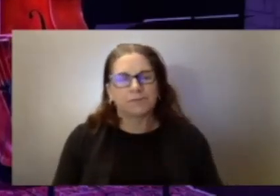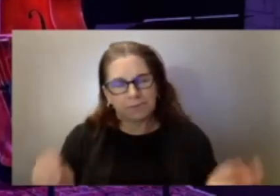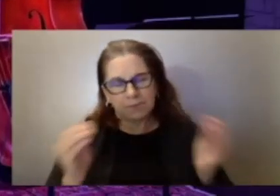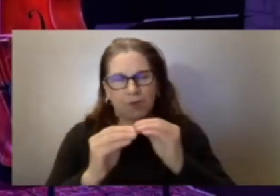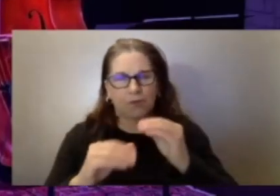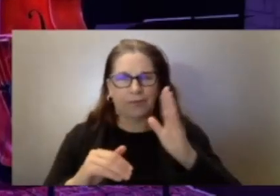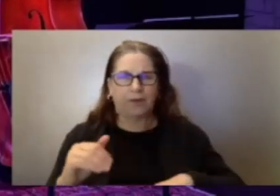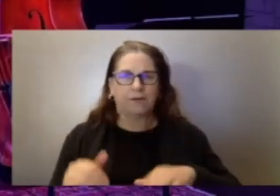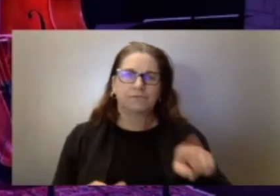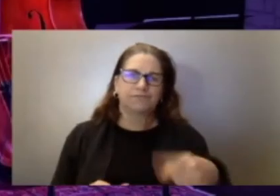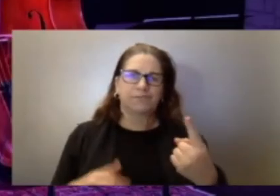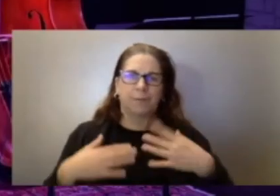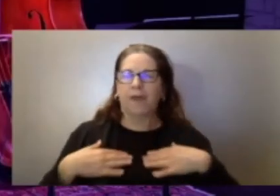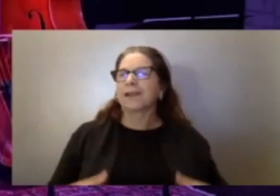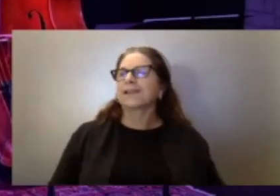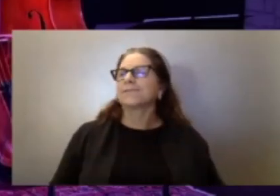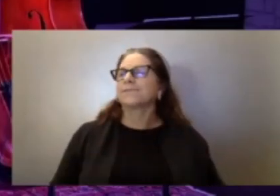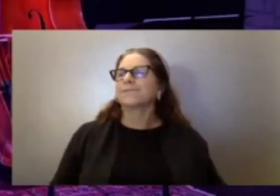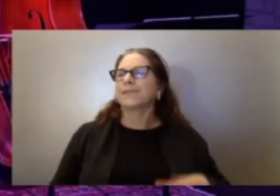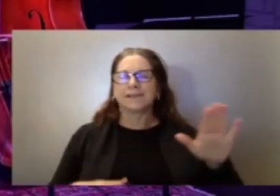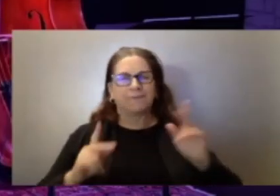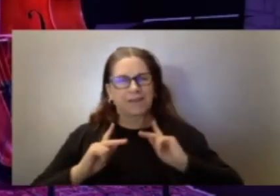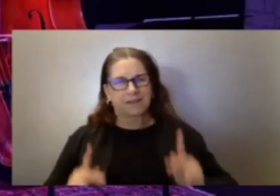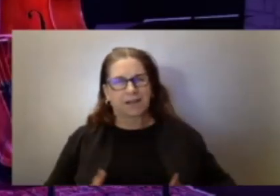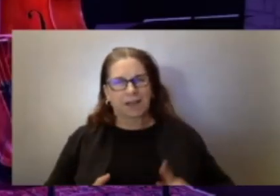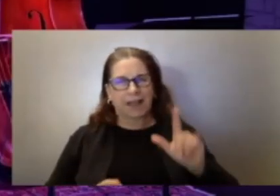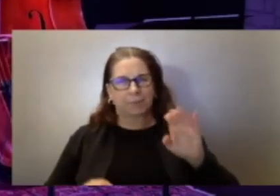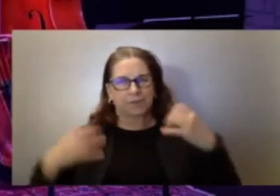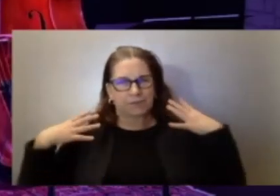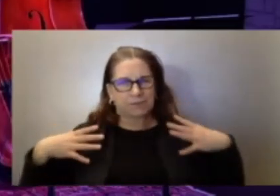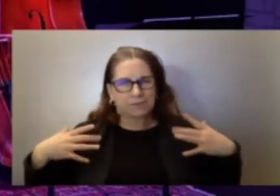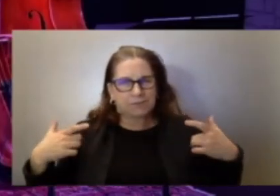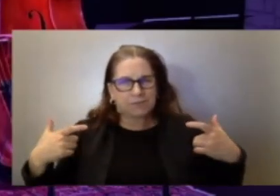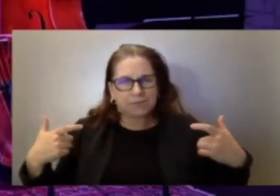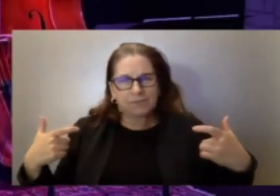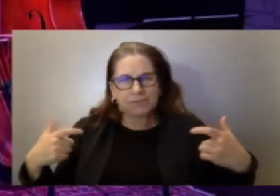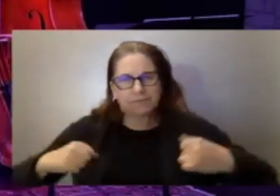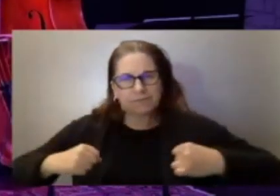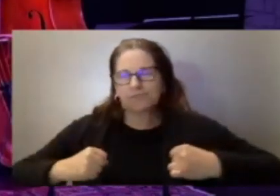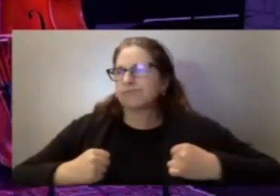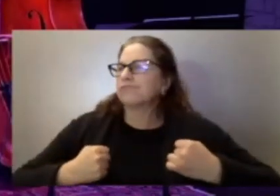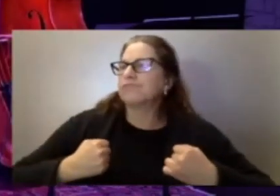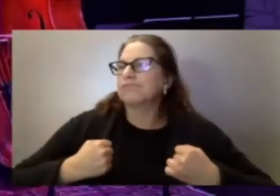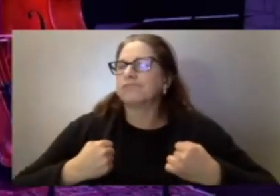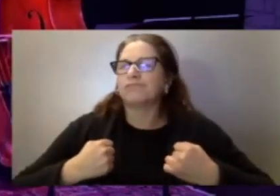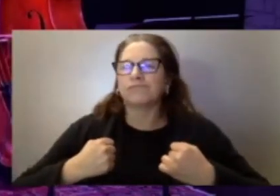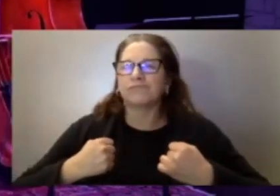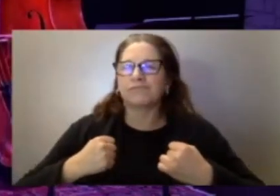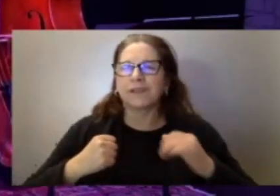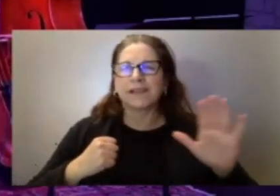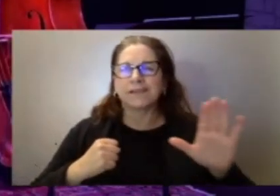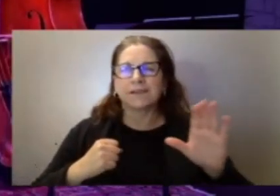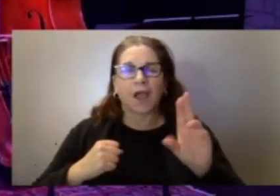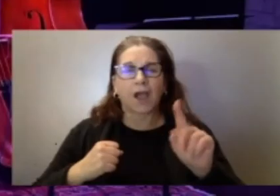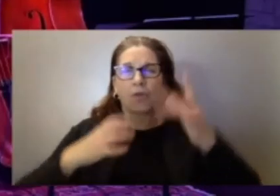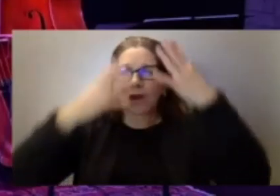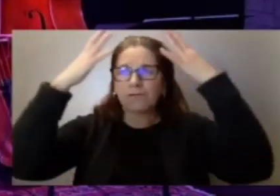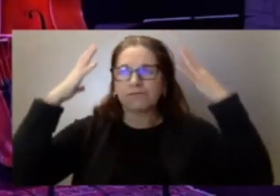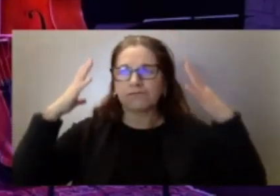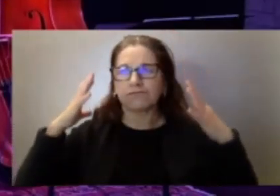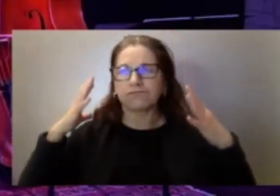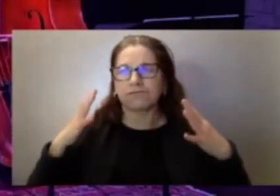more than a body. His physical limbs expand and his outline recedes,